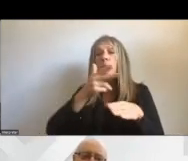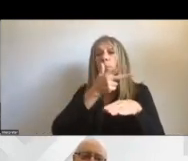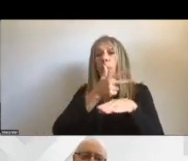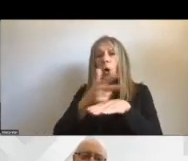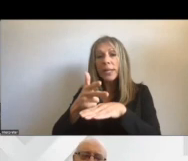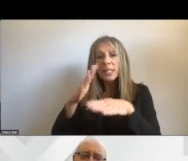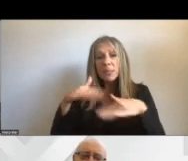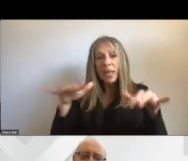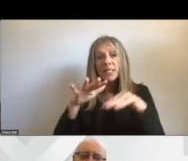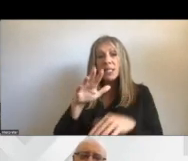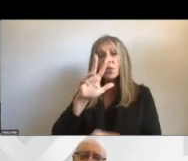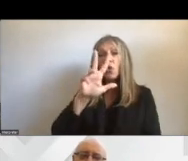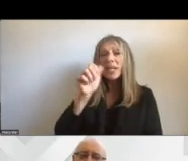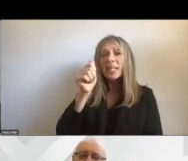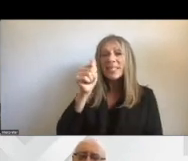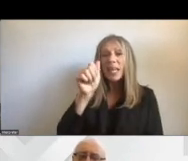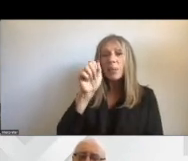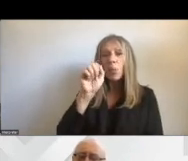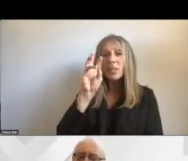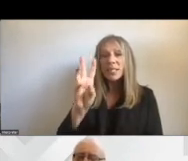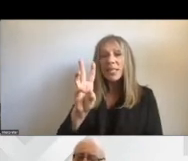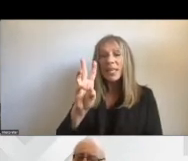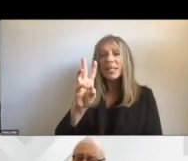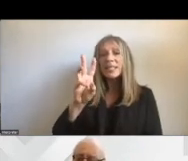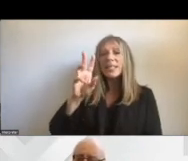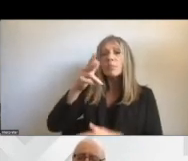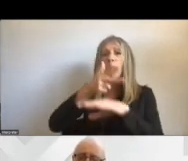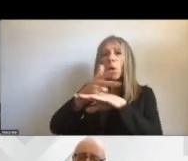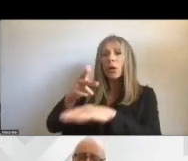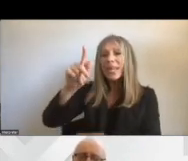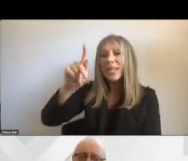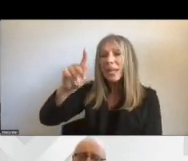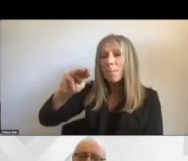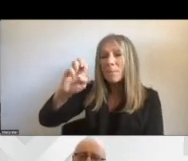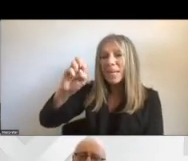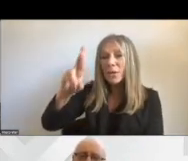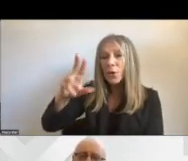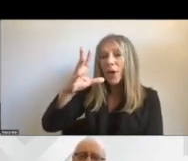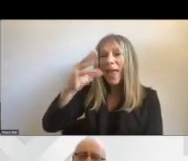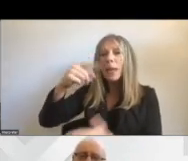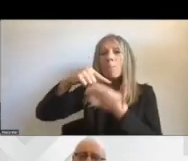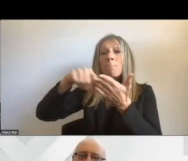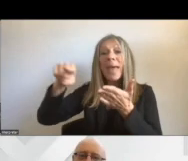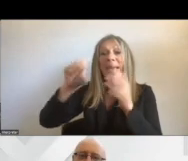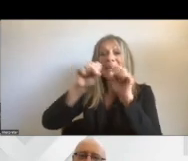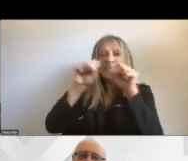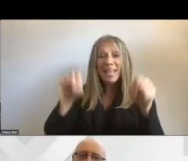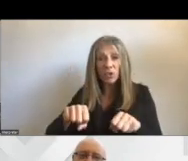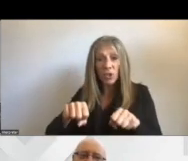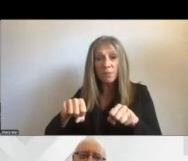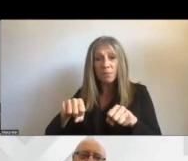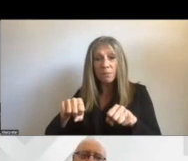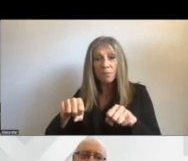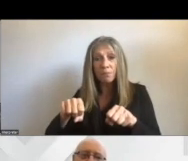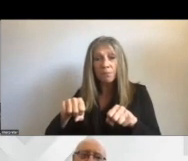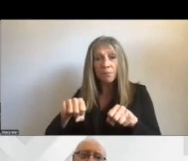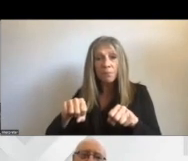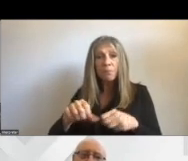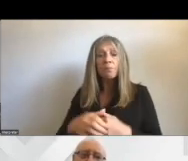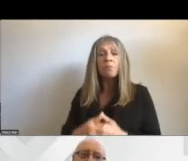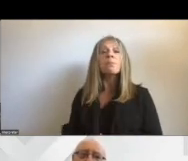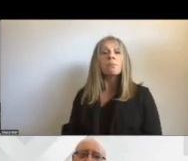deaf. And this provides a vibrotactile indication that the walk signal is